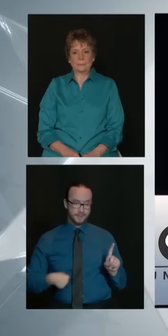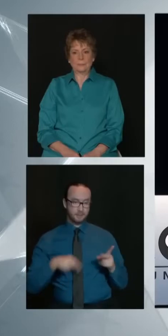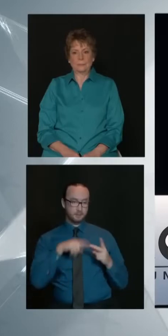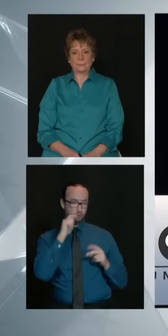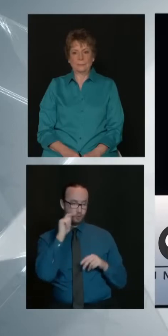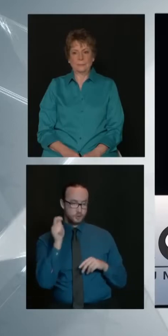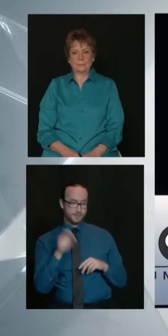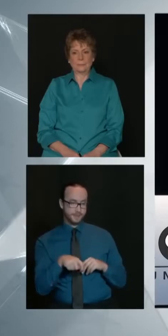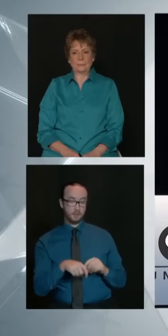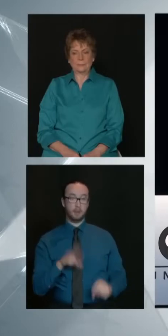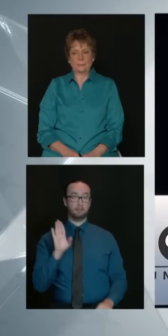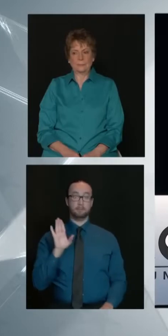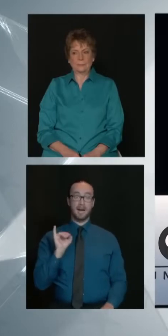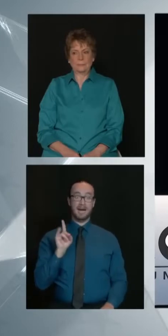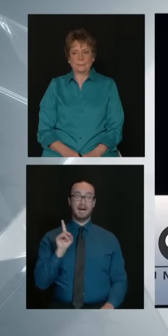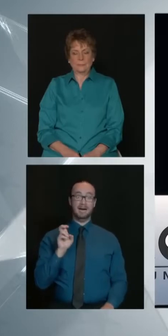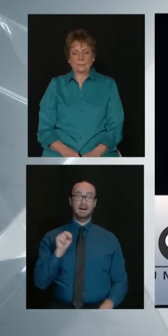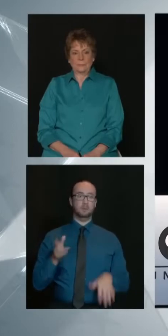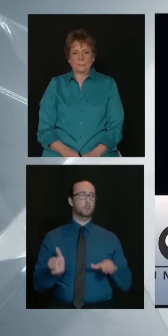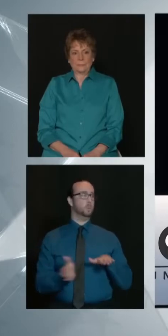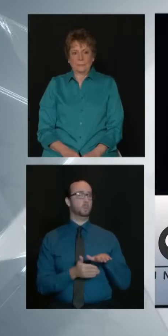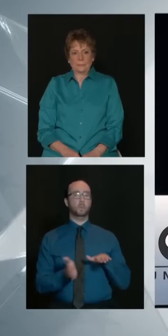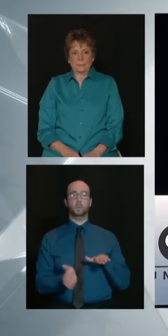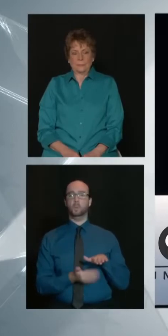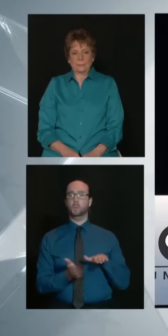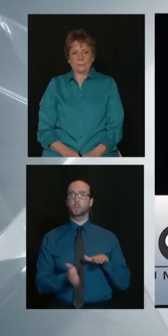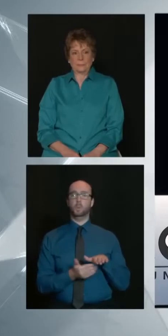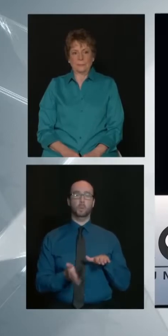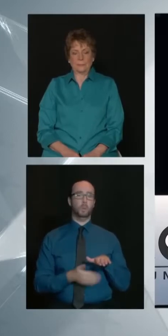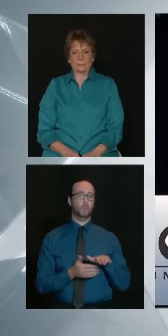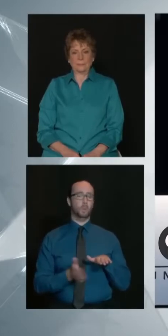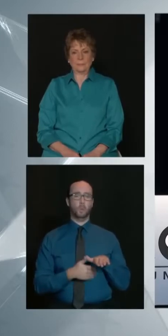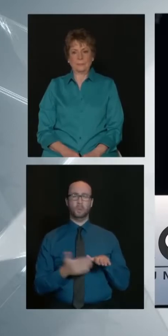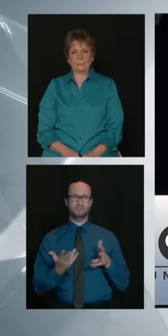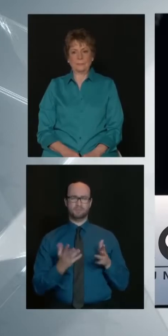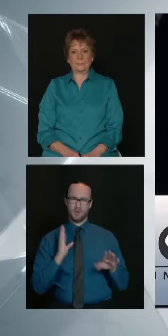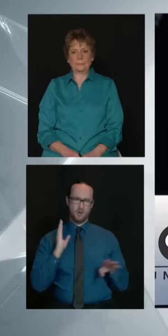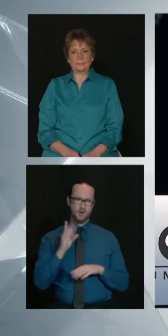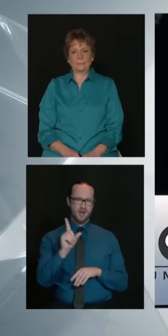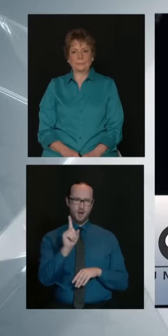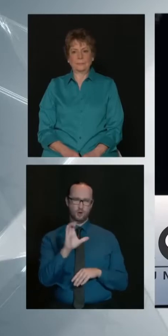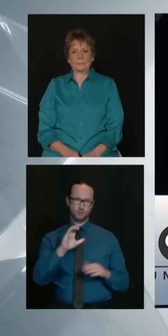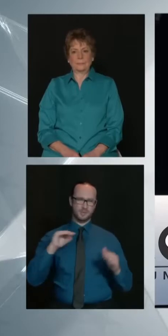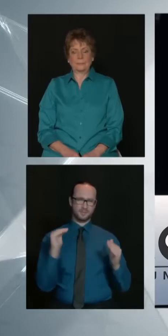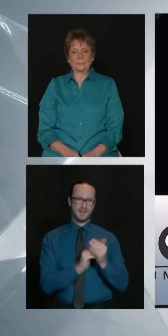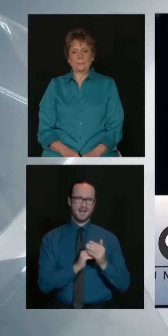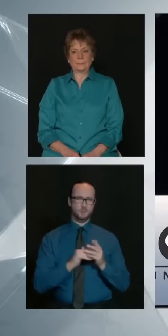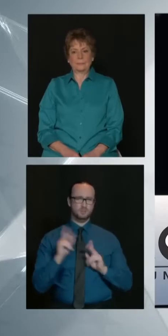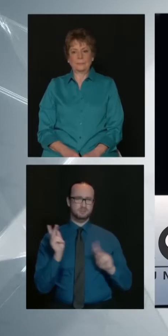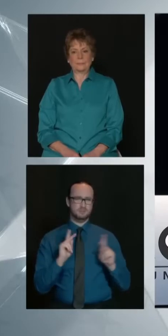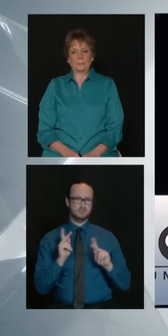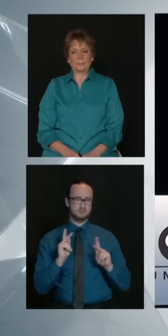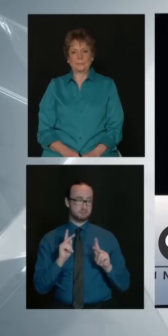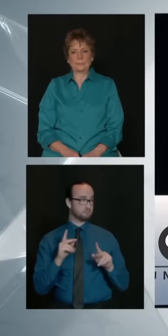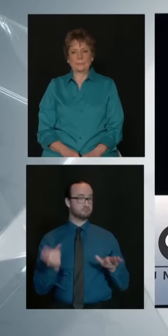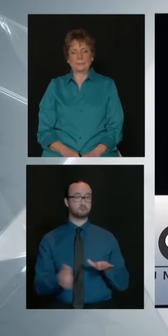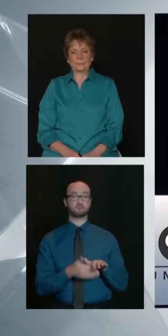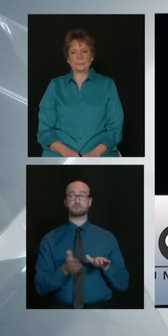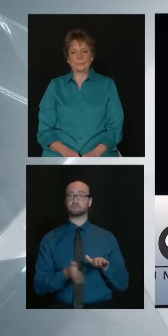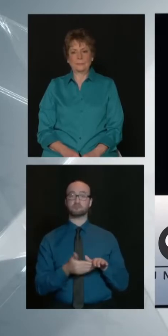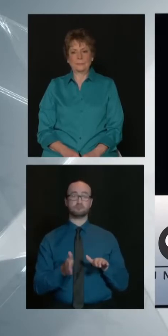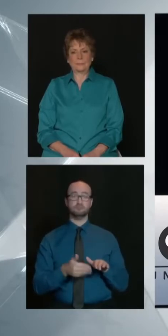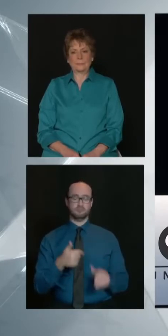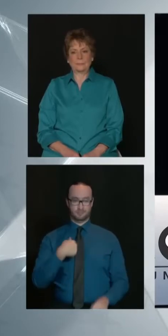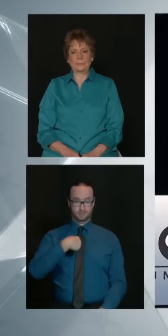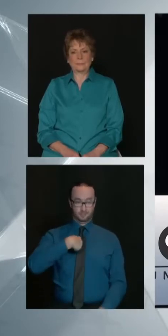rug. Millions of people, hundreds of thousands of people in Arizona didn't get to hear about that. I strongly suspect that changed the results